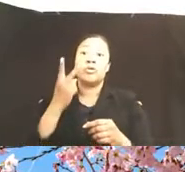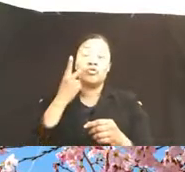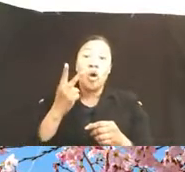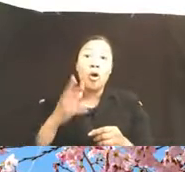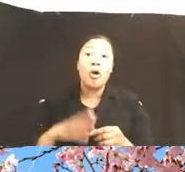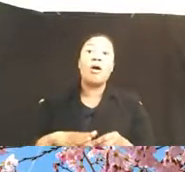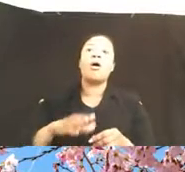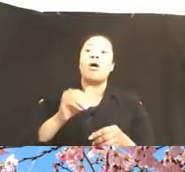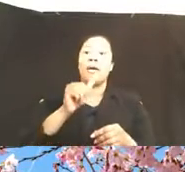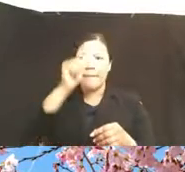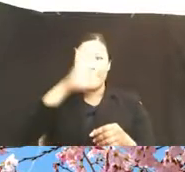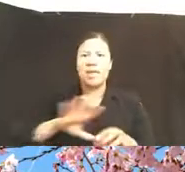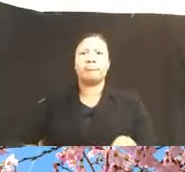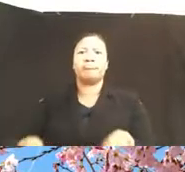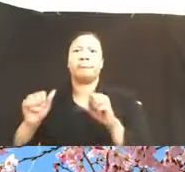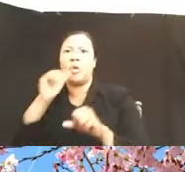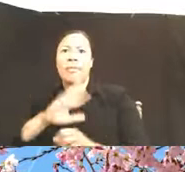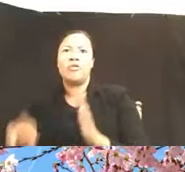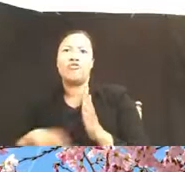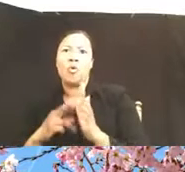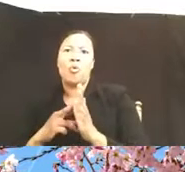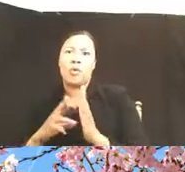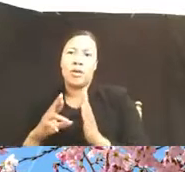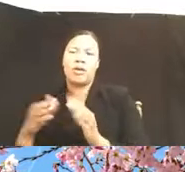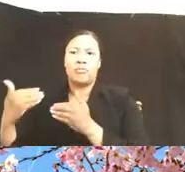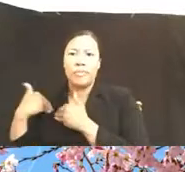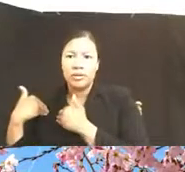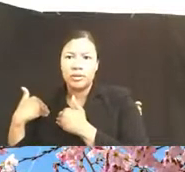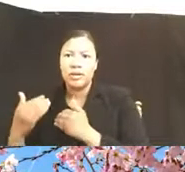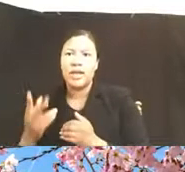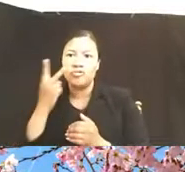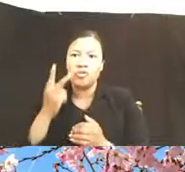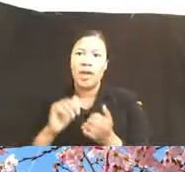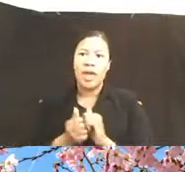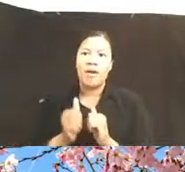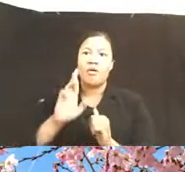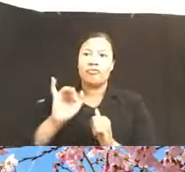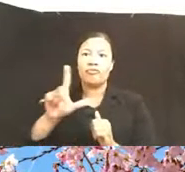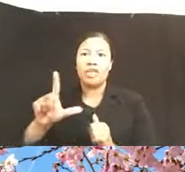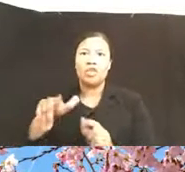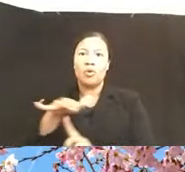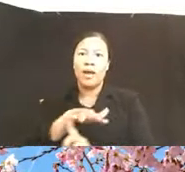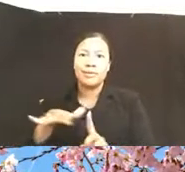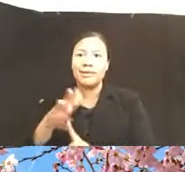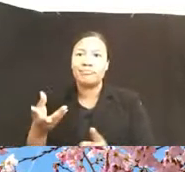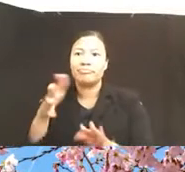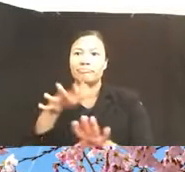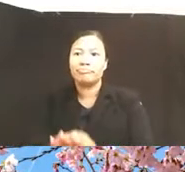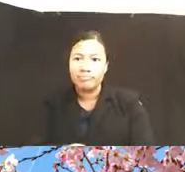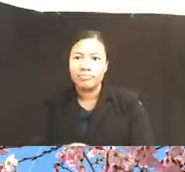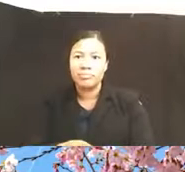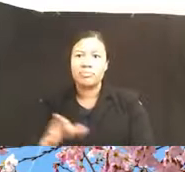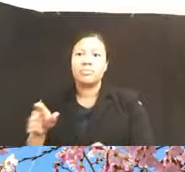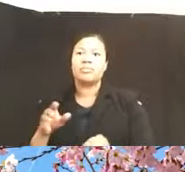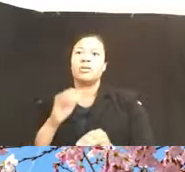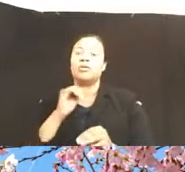responsibilities amid the broader context of racialized neoliberal development. It was there, I believe, that she firmly and